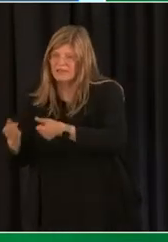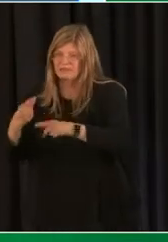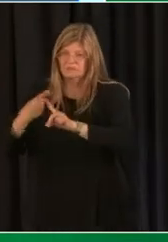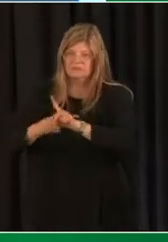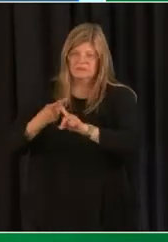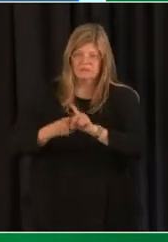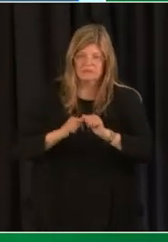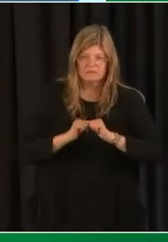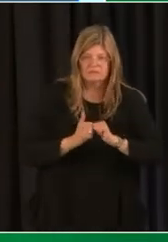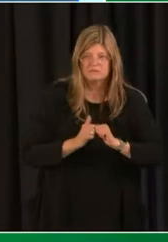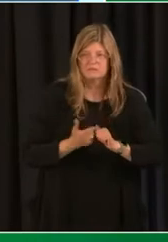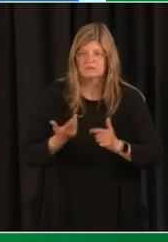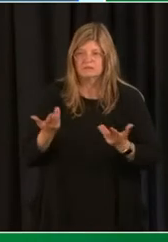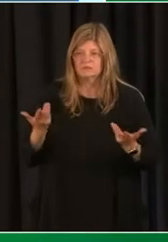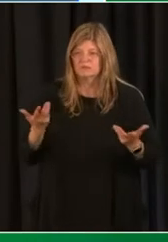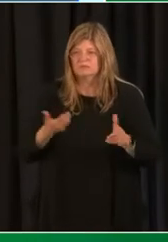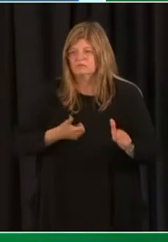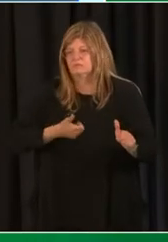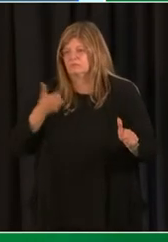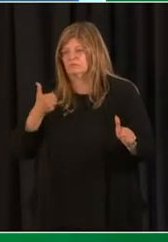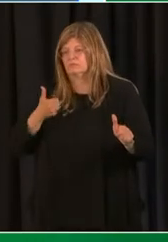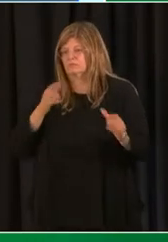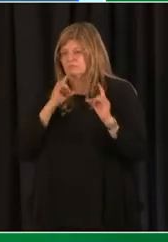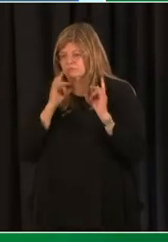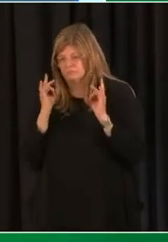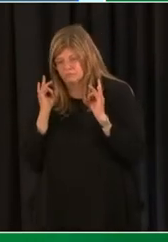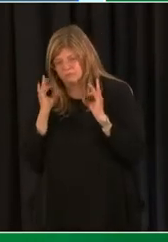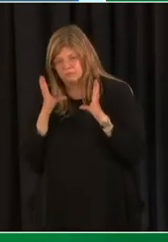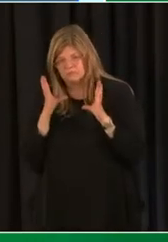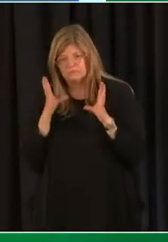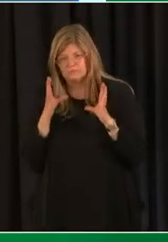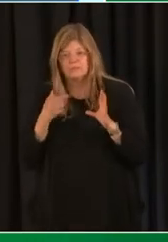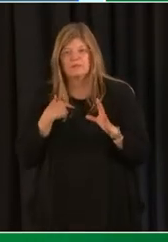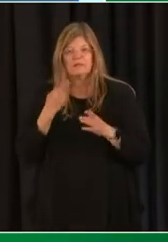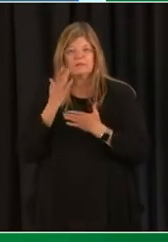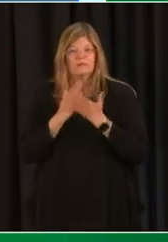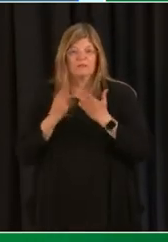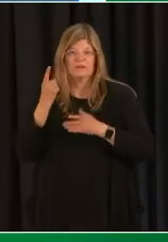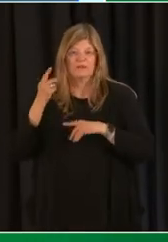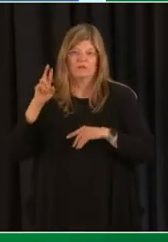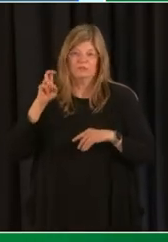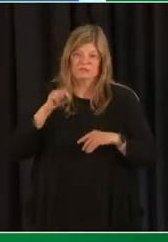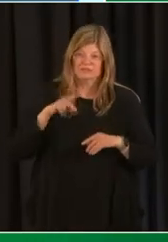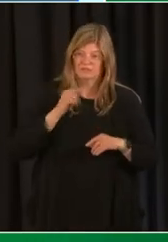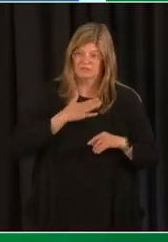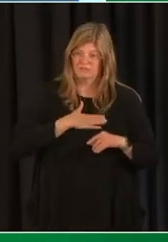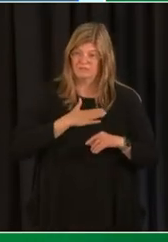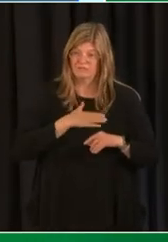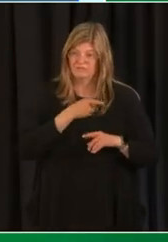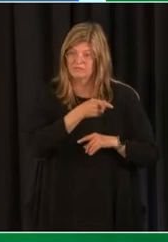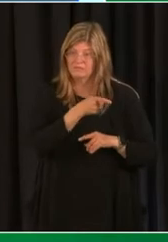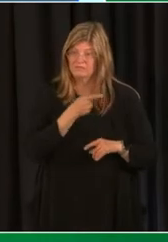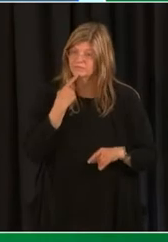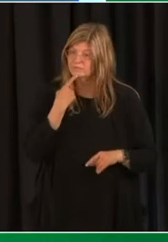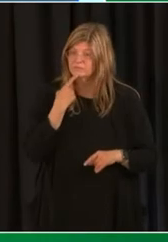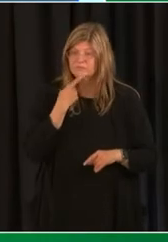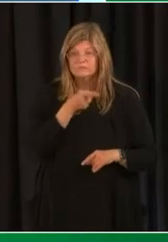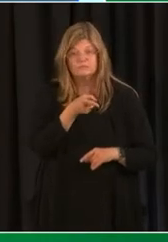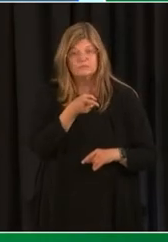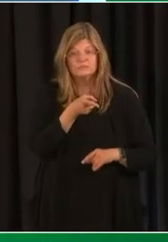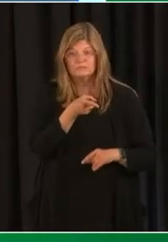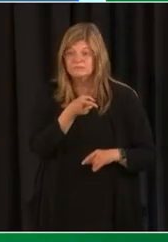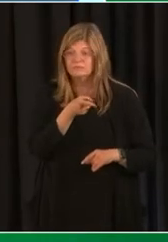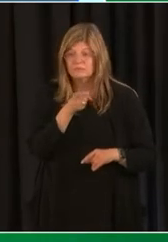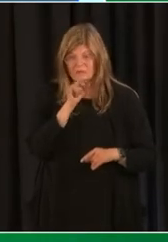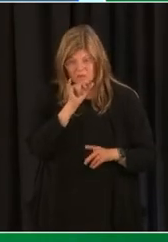rent. So I got behind. And once I talked to someone at the rental office where I live, they were able to introduce me